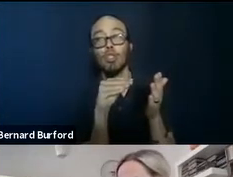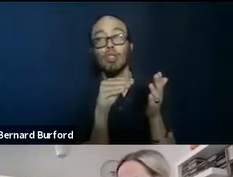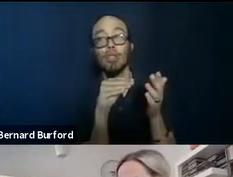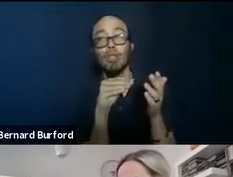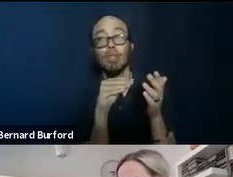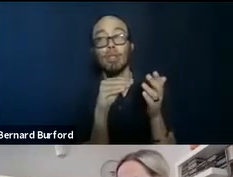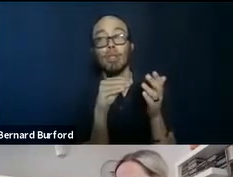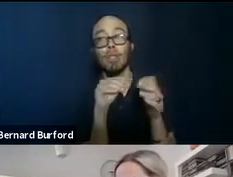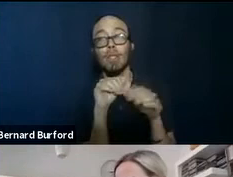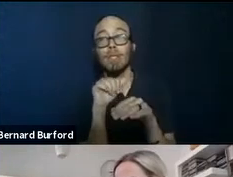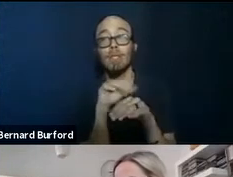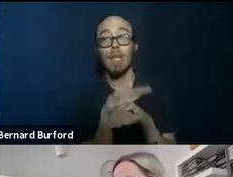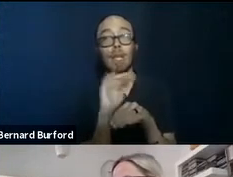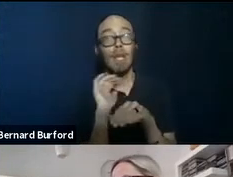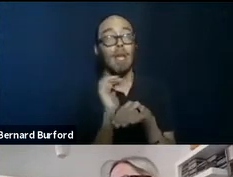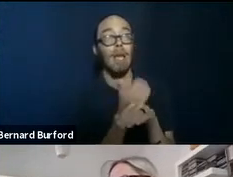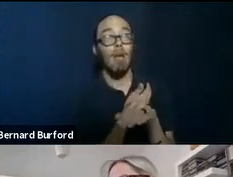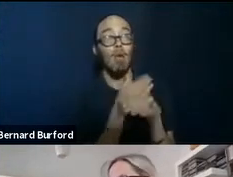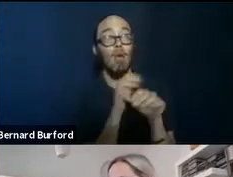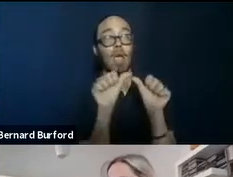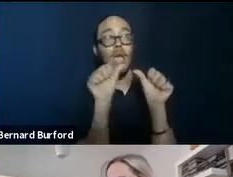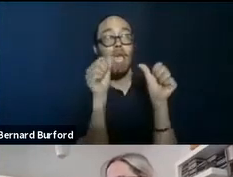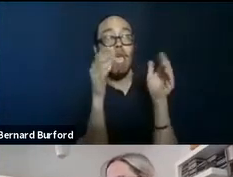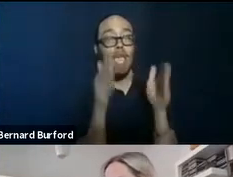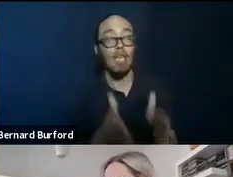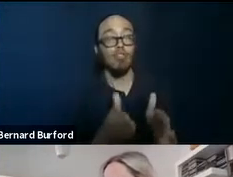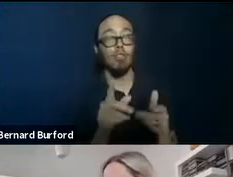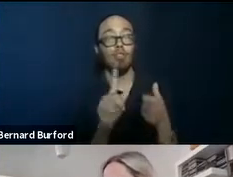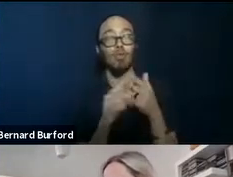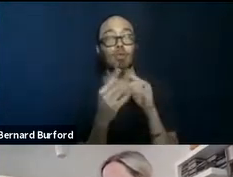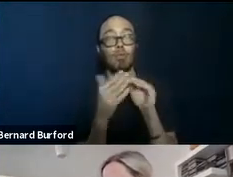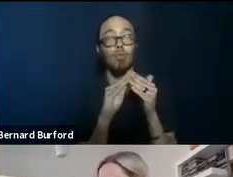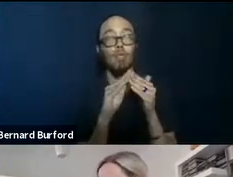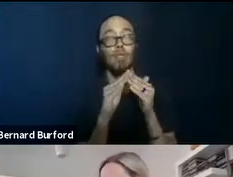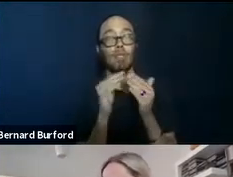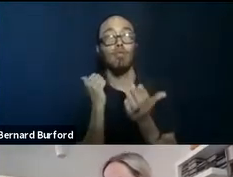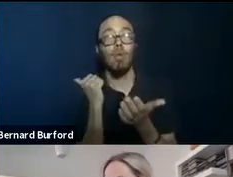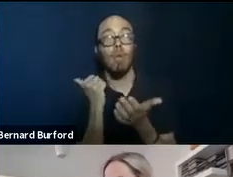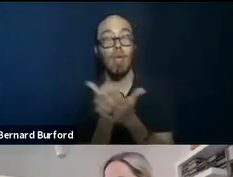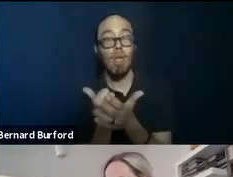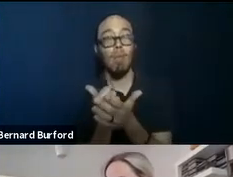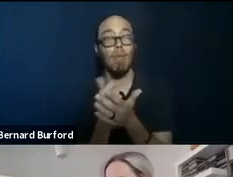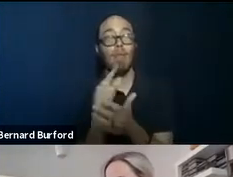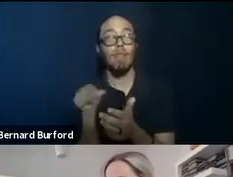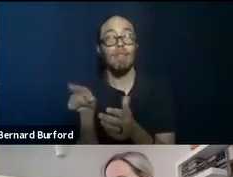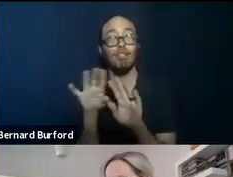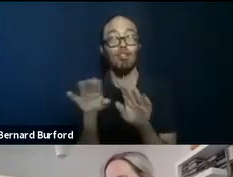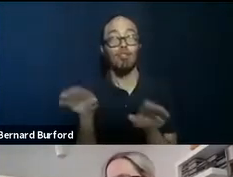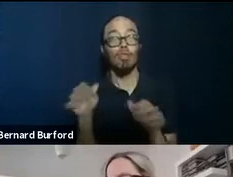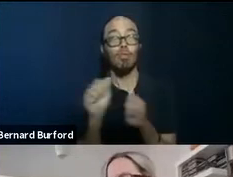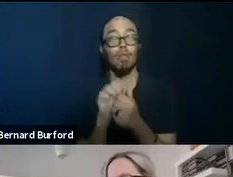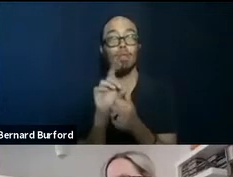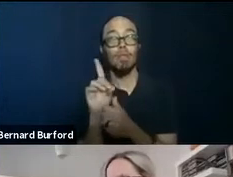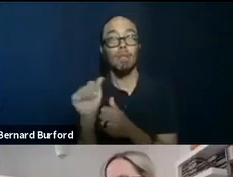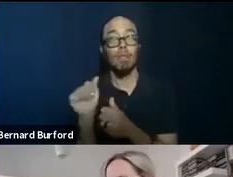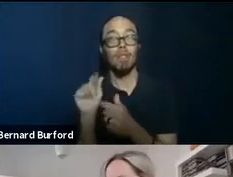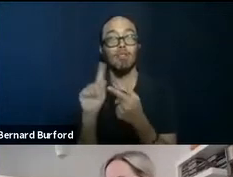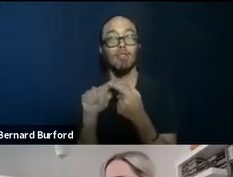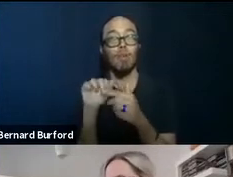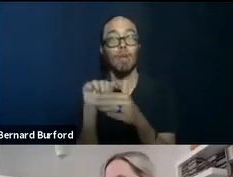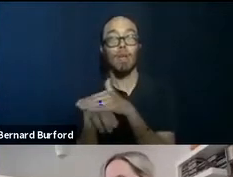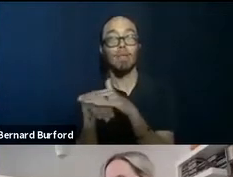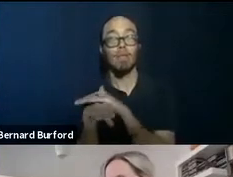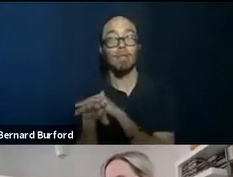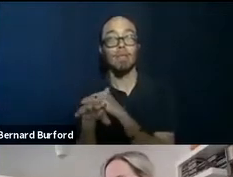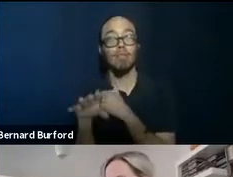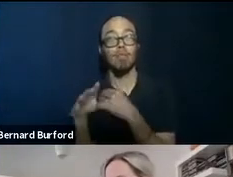sent our CBR agent in the community to help these children with disabilities to access